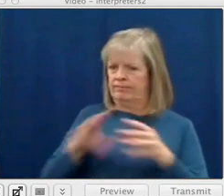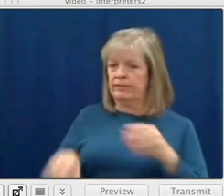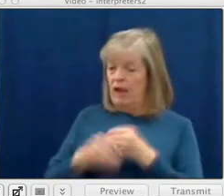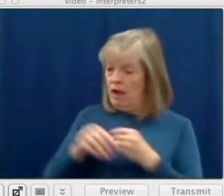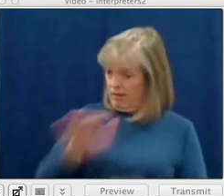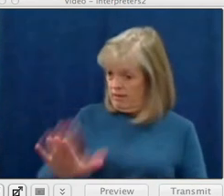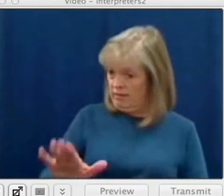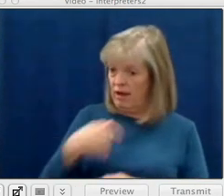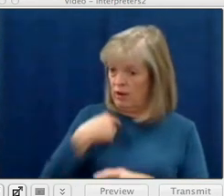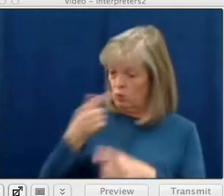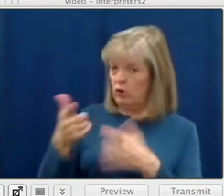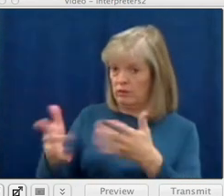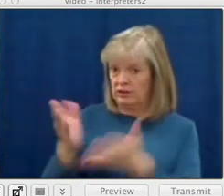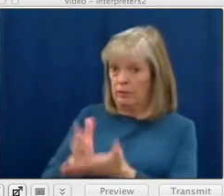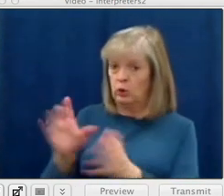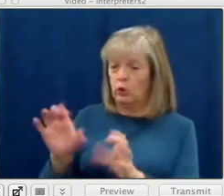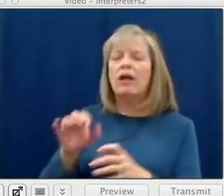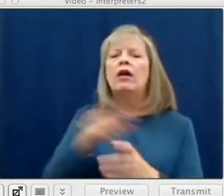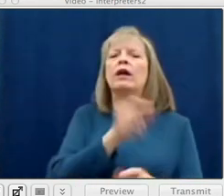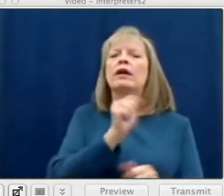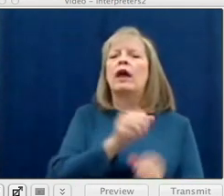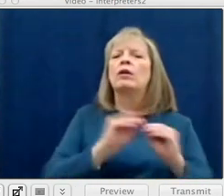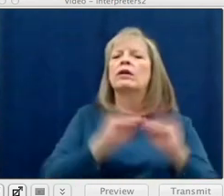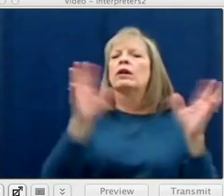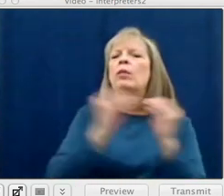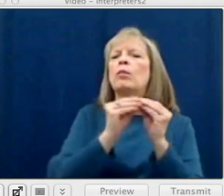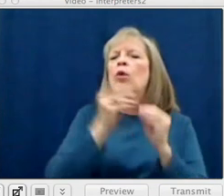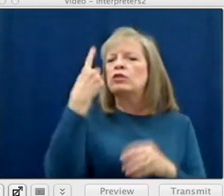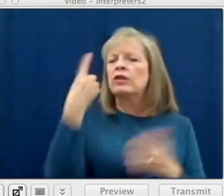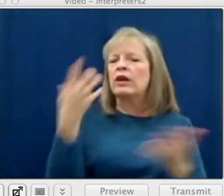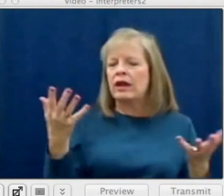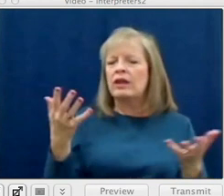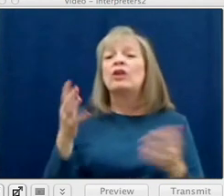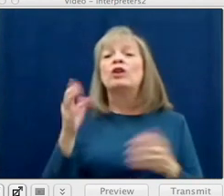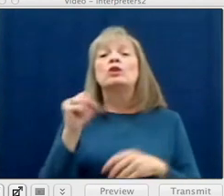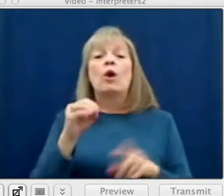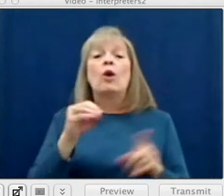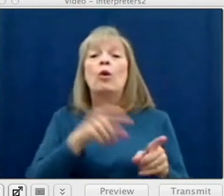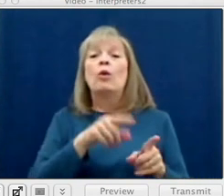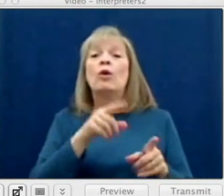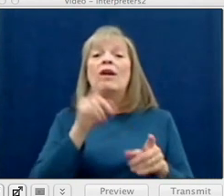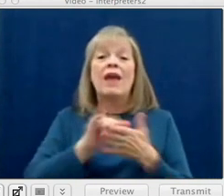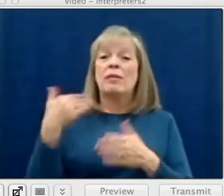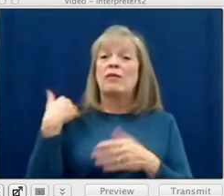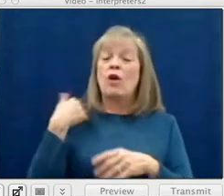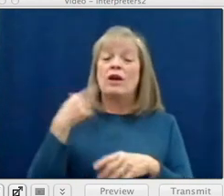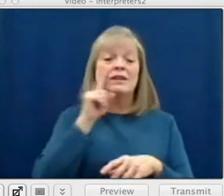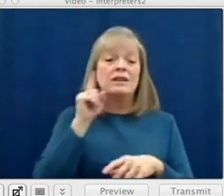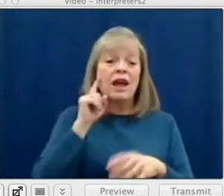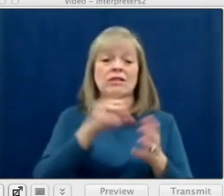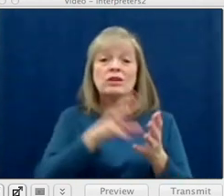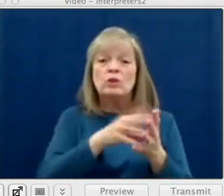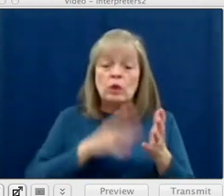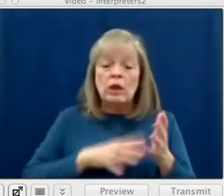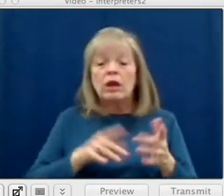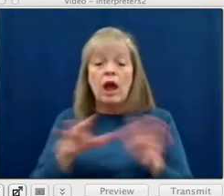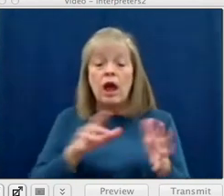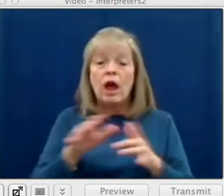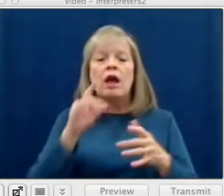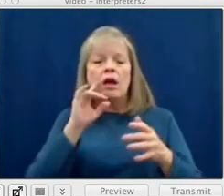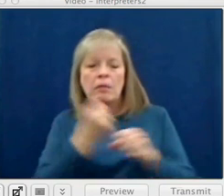Another positive consequence which comes from these concurrent demands is the deaf student's earlier correction is situated in the context of his classmate. In the